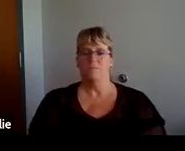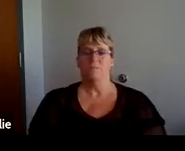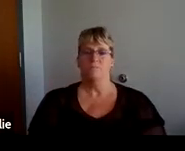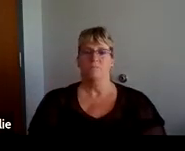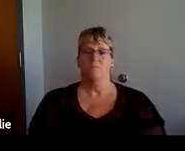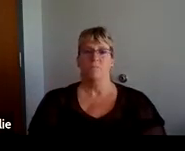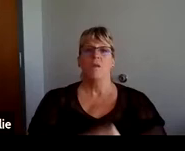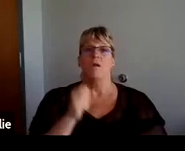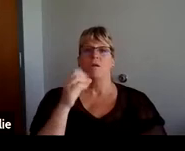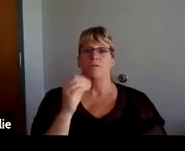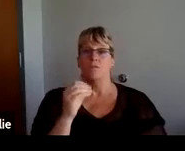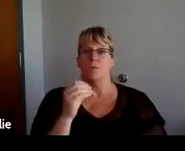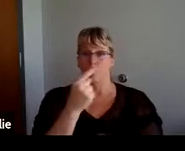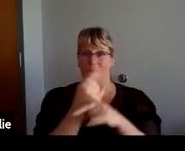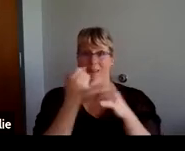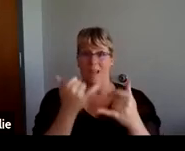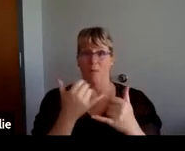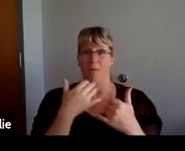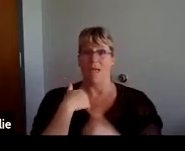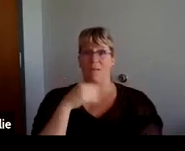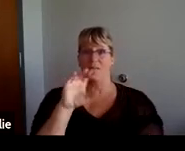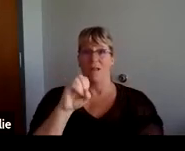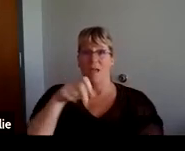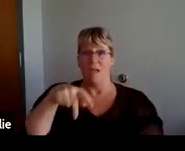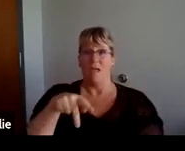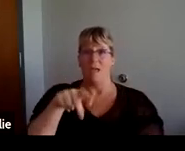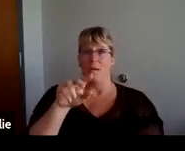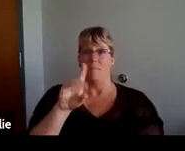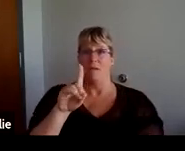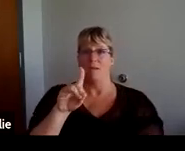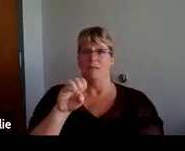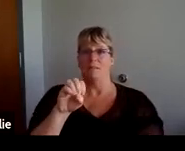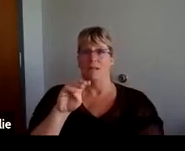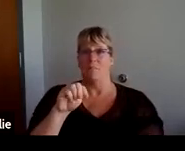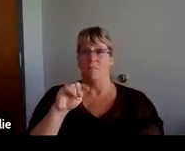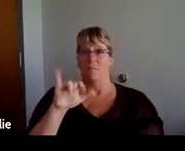So we're in the midst of an epidemic within the COVID pandemic.